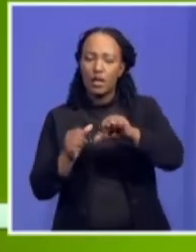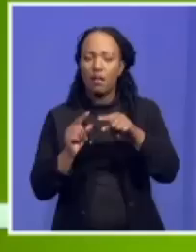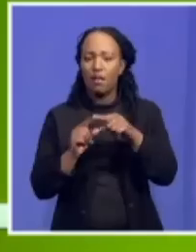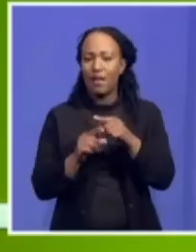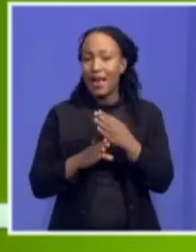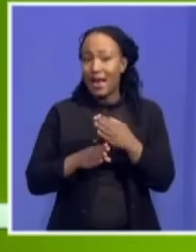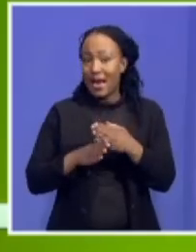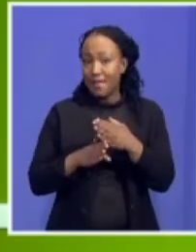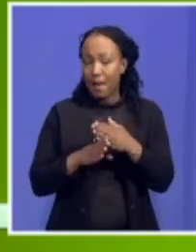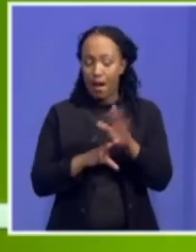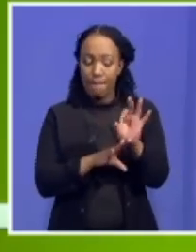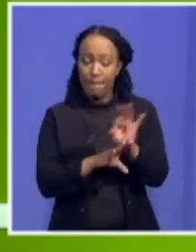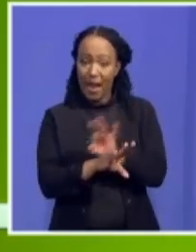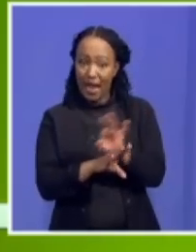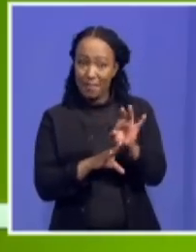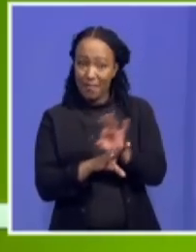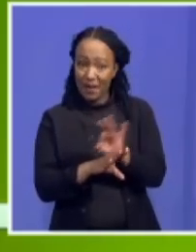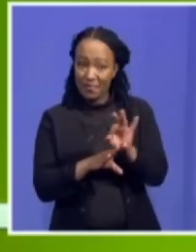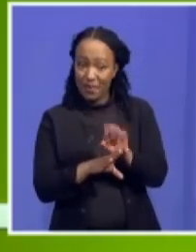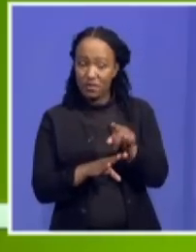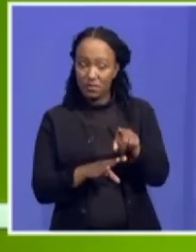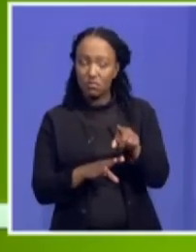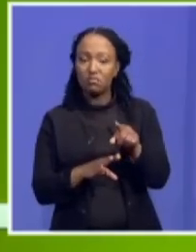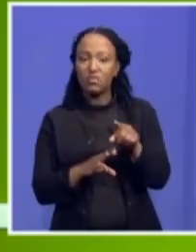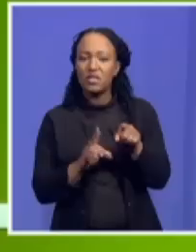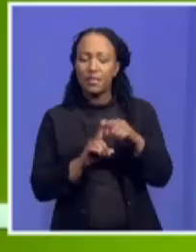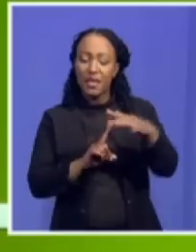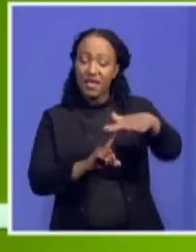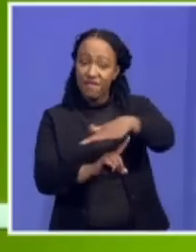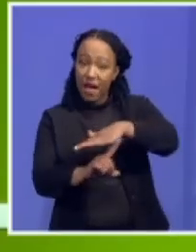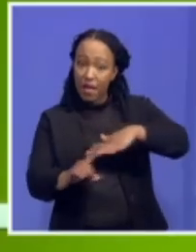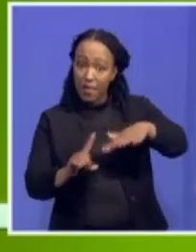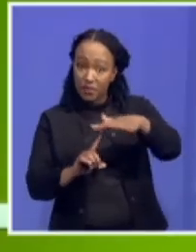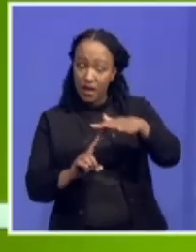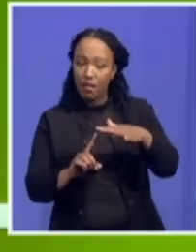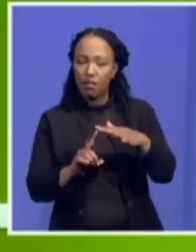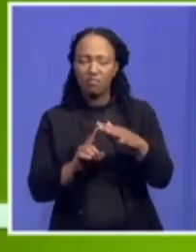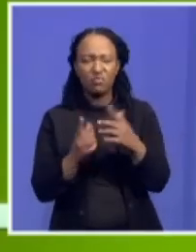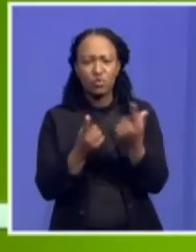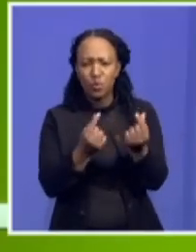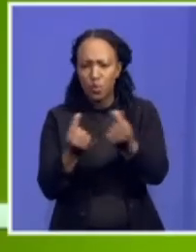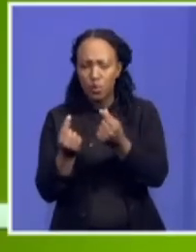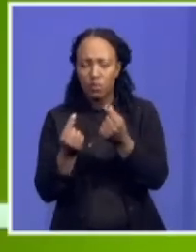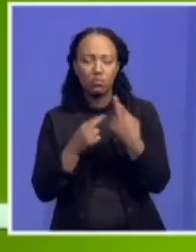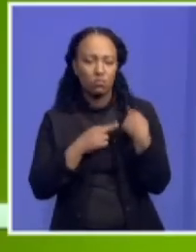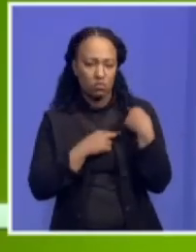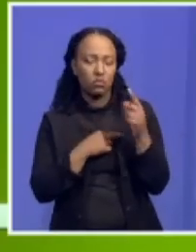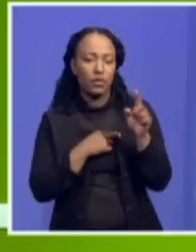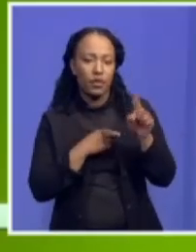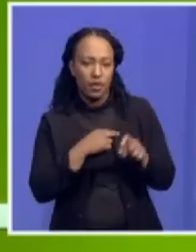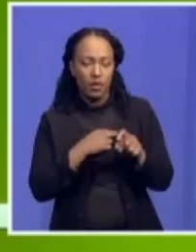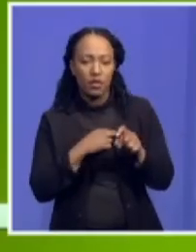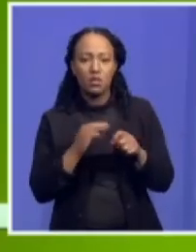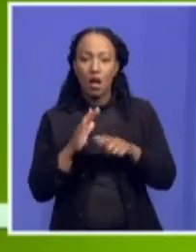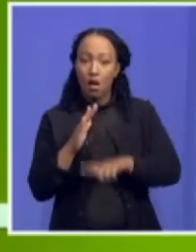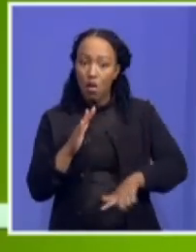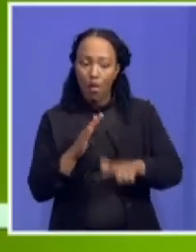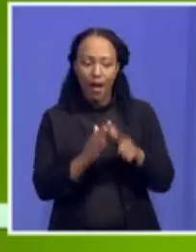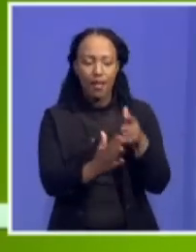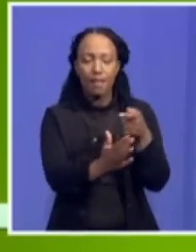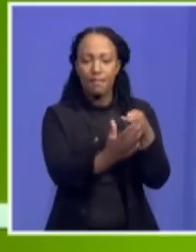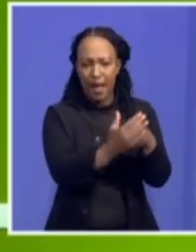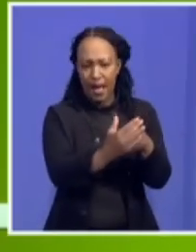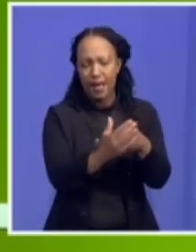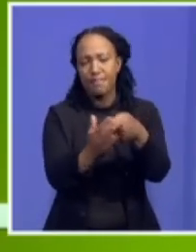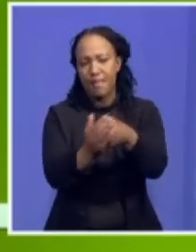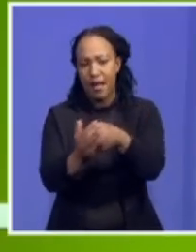plans, responsible environmental practices, as well as local procurement. The future of mining